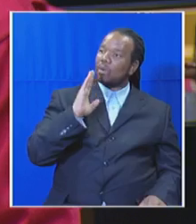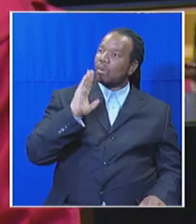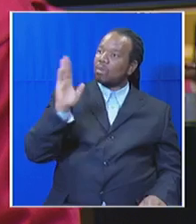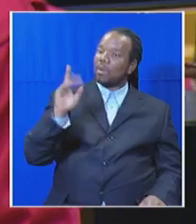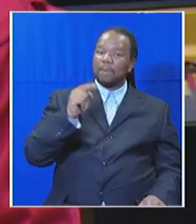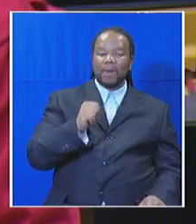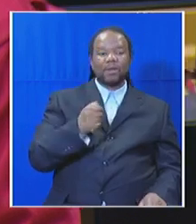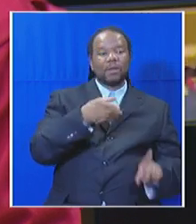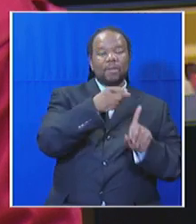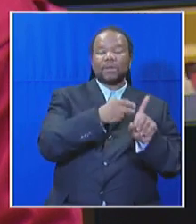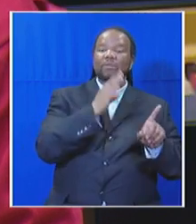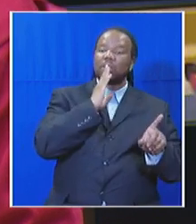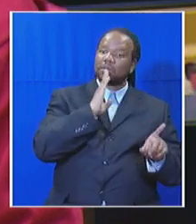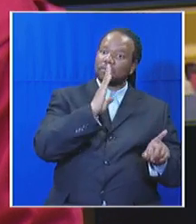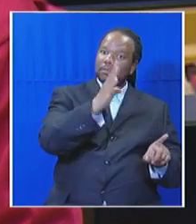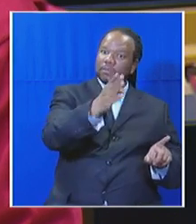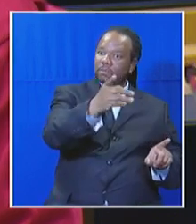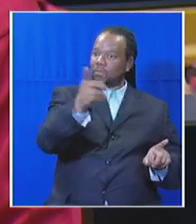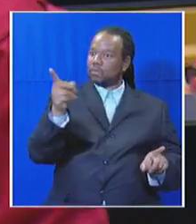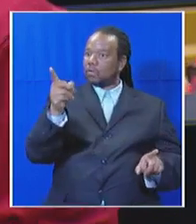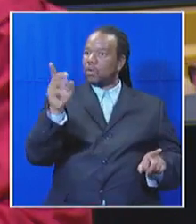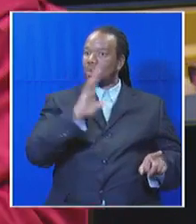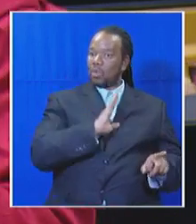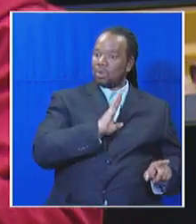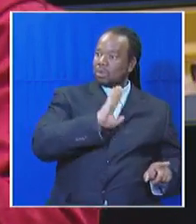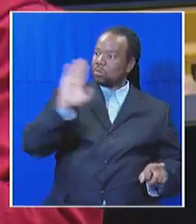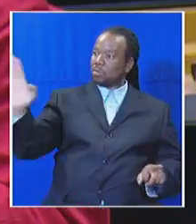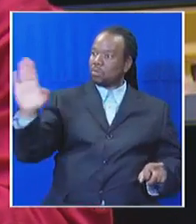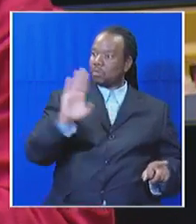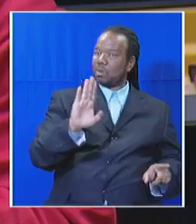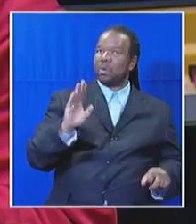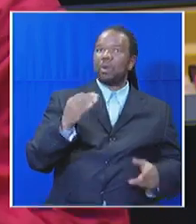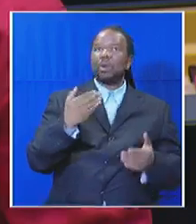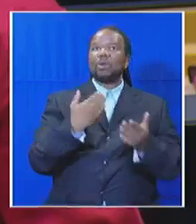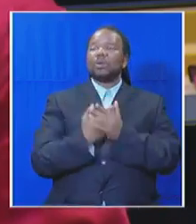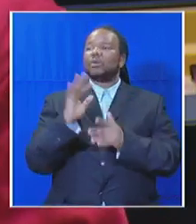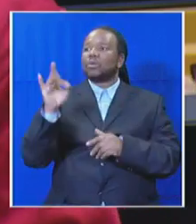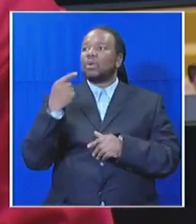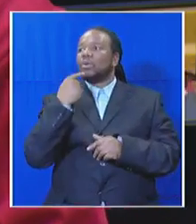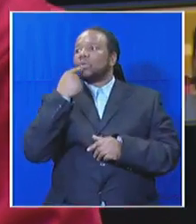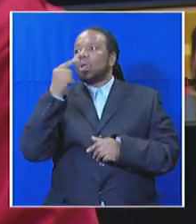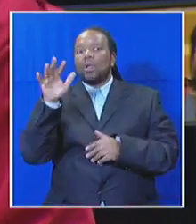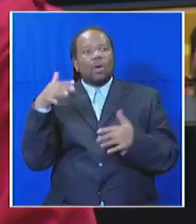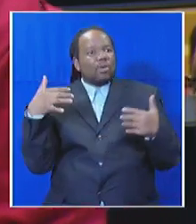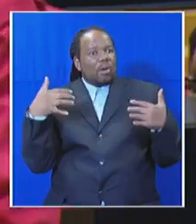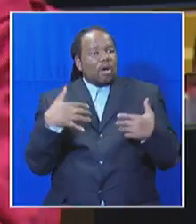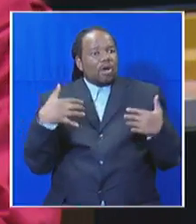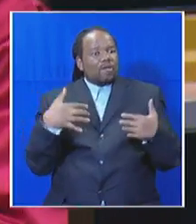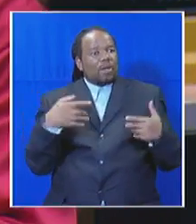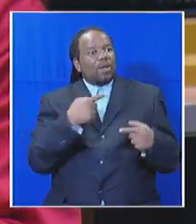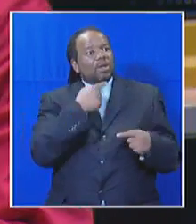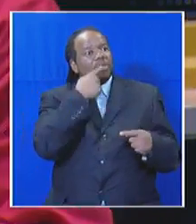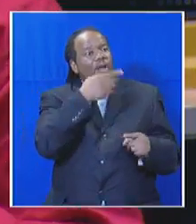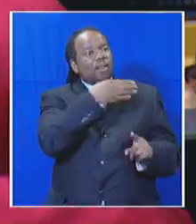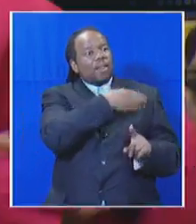Respect the rules of this House. Honorable. So call him to order. Don't be afraid. Call him to order. He's